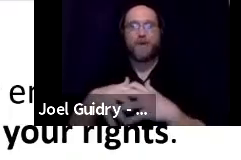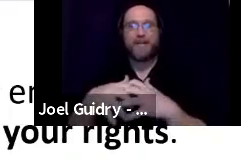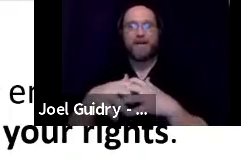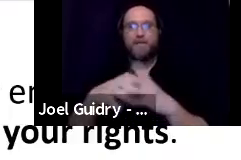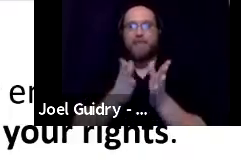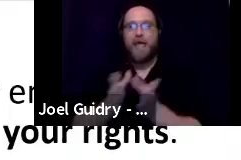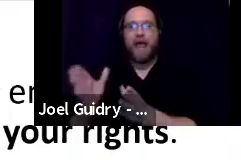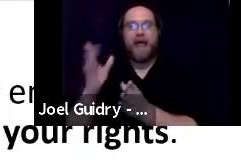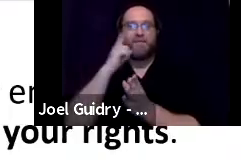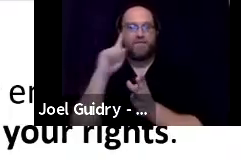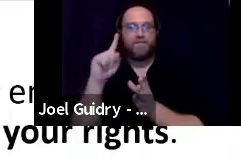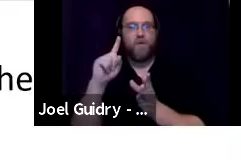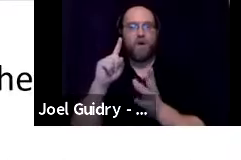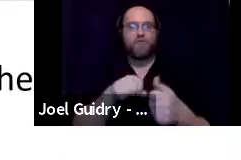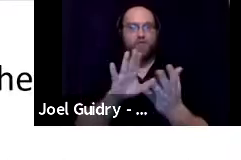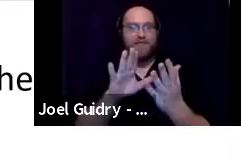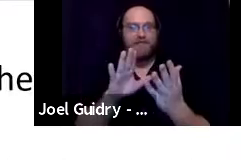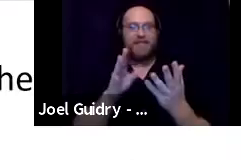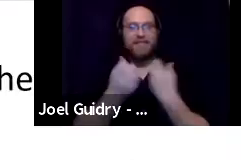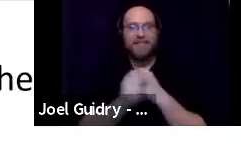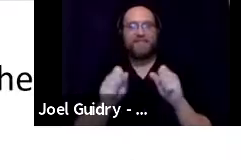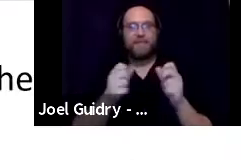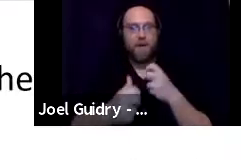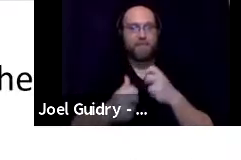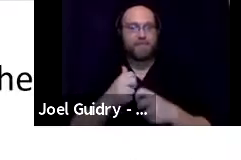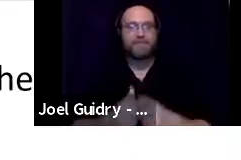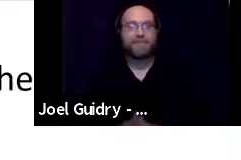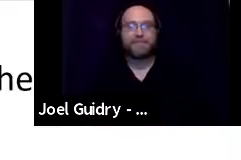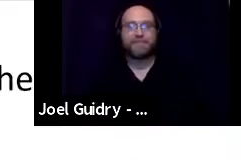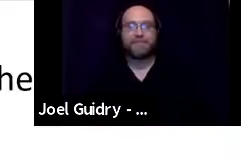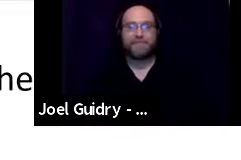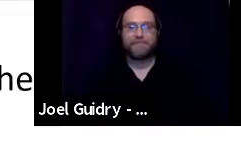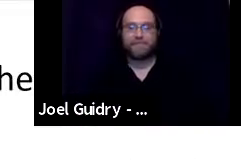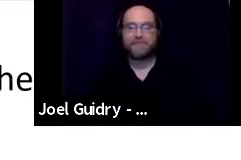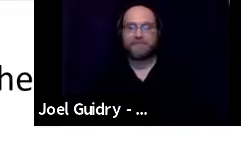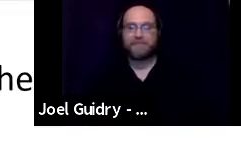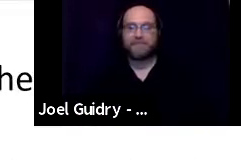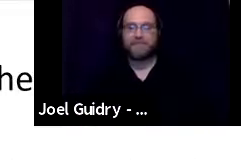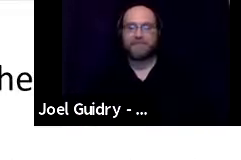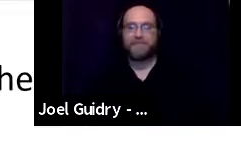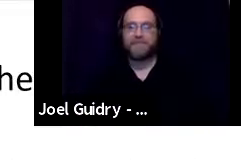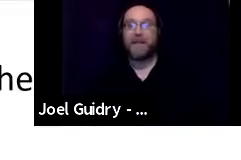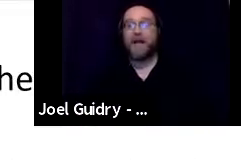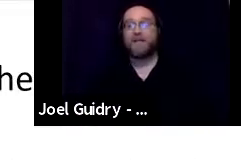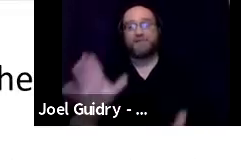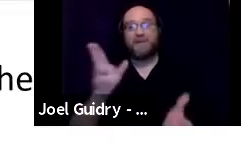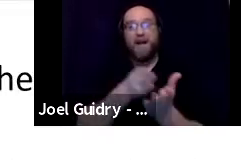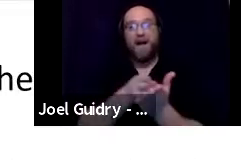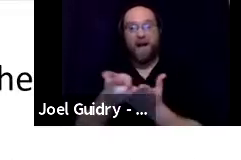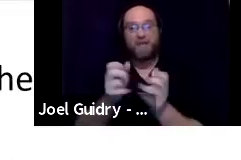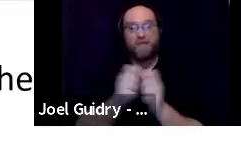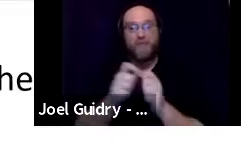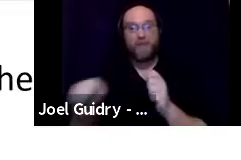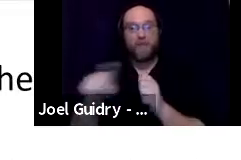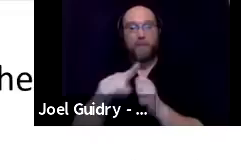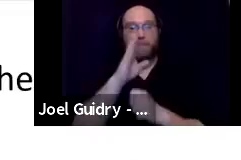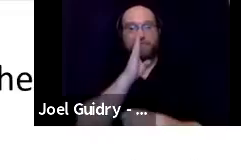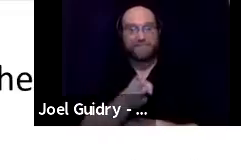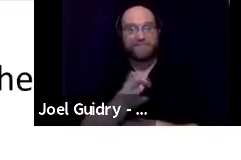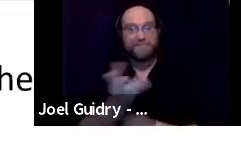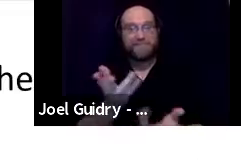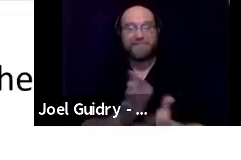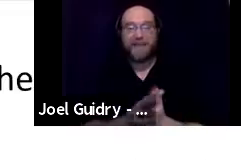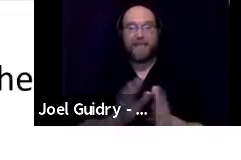problems. You know, because the other thing, just to be totally frank with you, there is no really